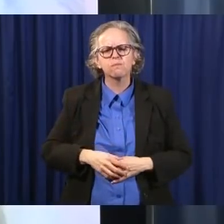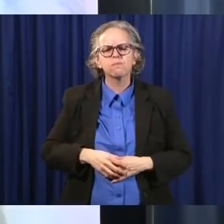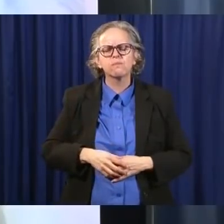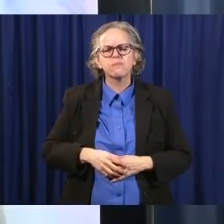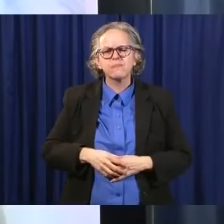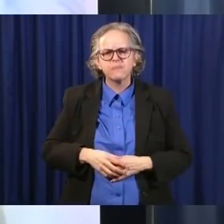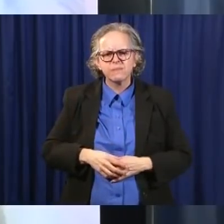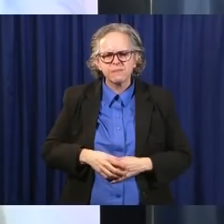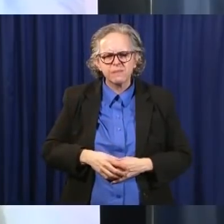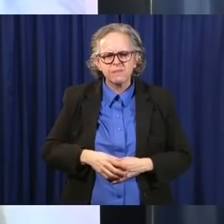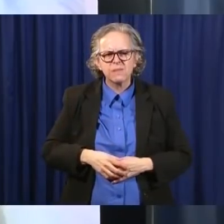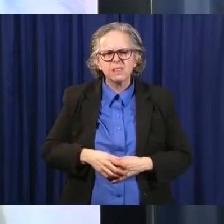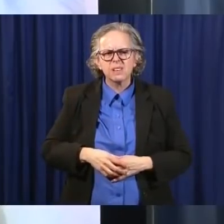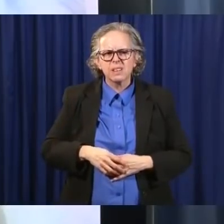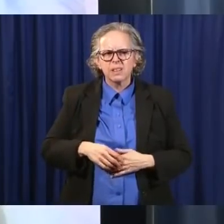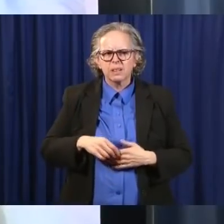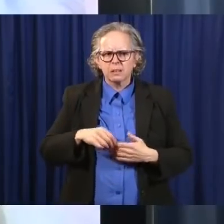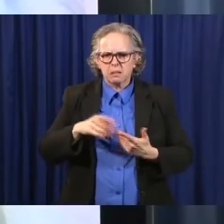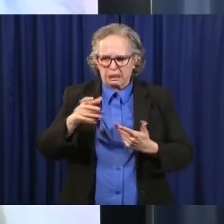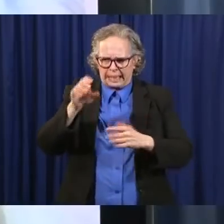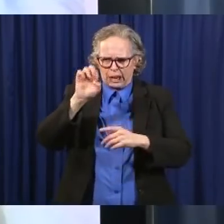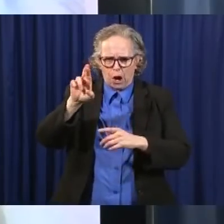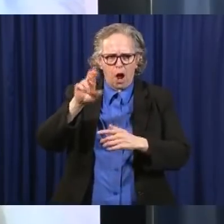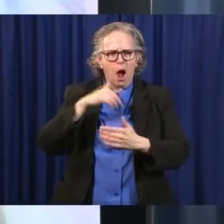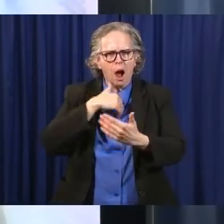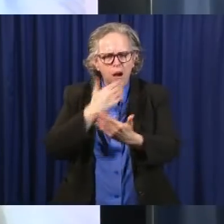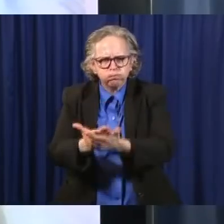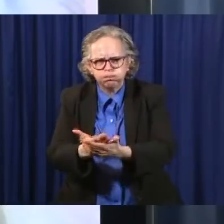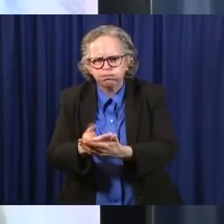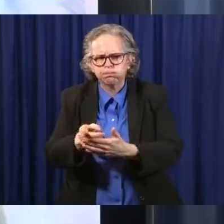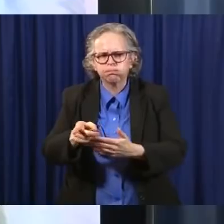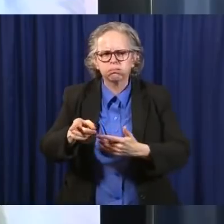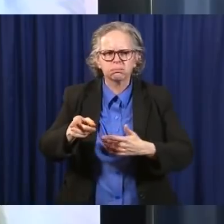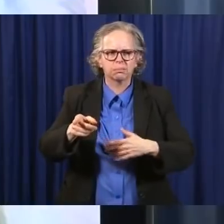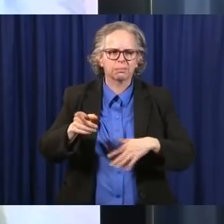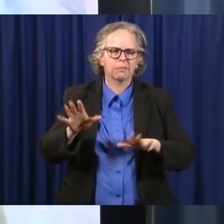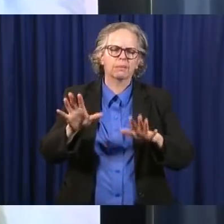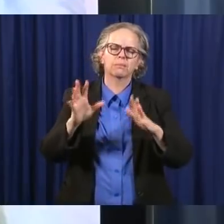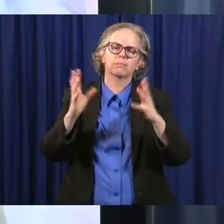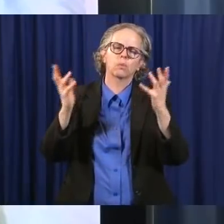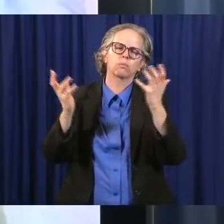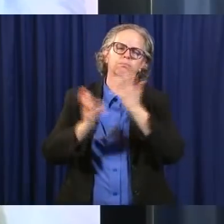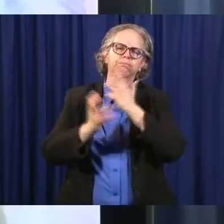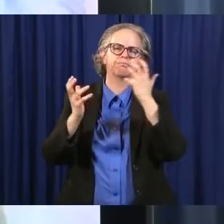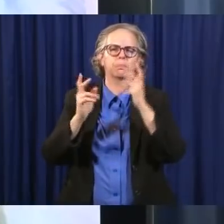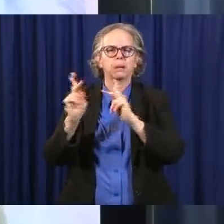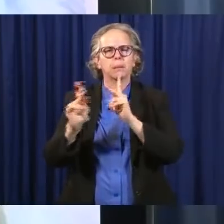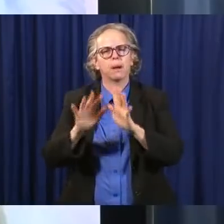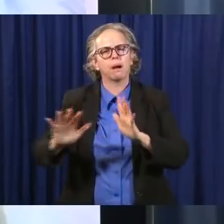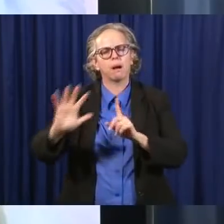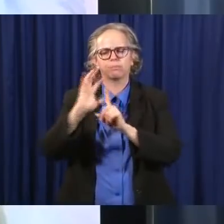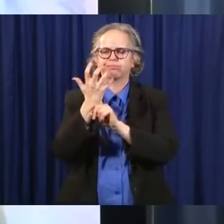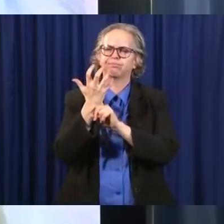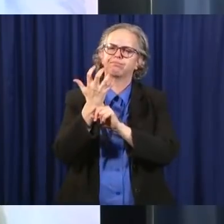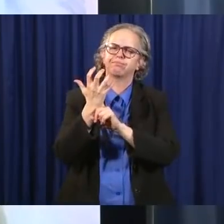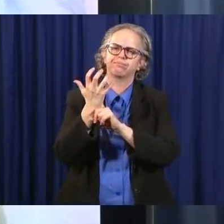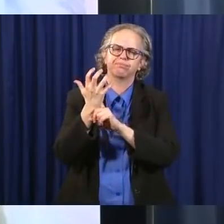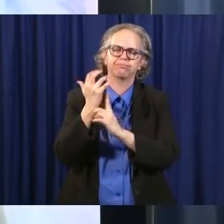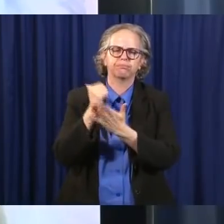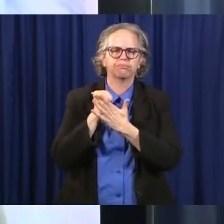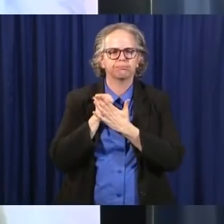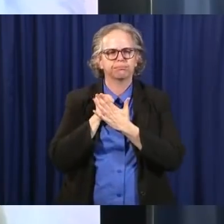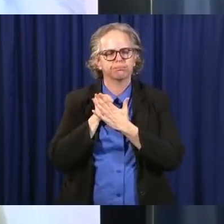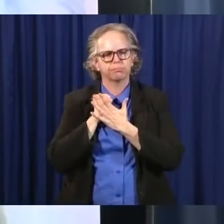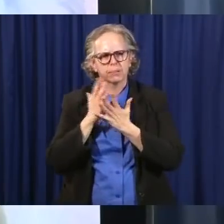on. Once there, of course, they did a great job. They got the chest x-ray, which